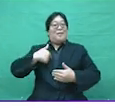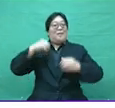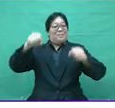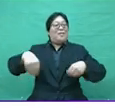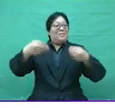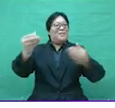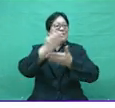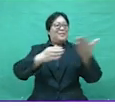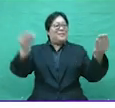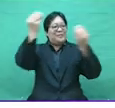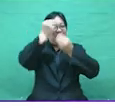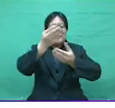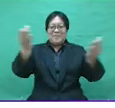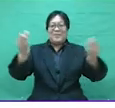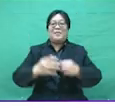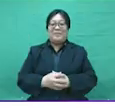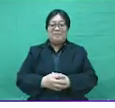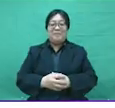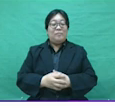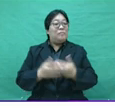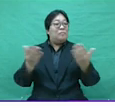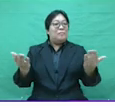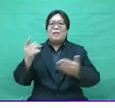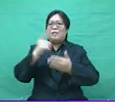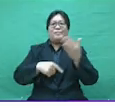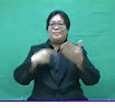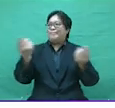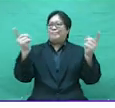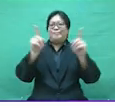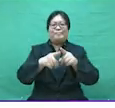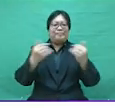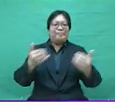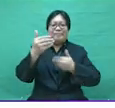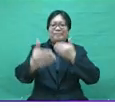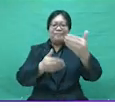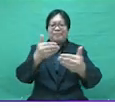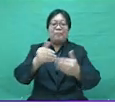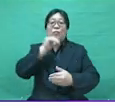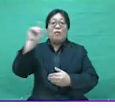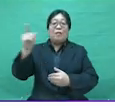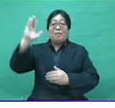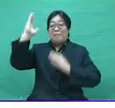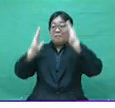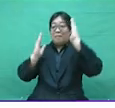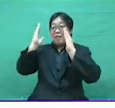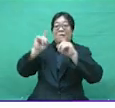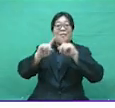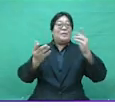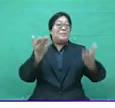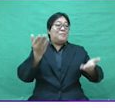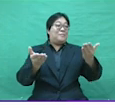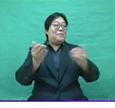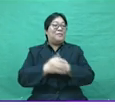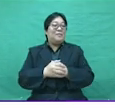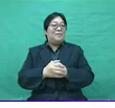may give you some informations about that, what is going on, not in your country, because that might